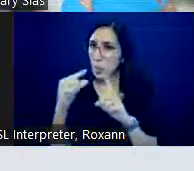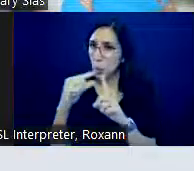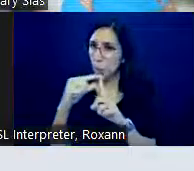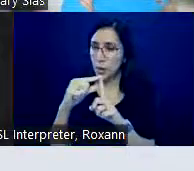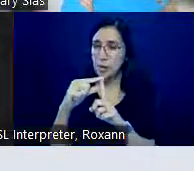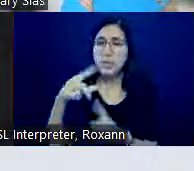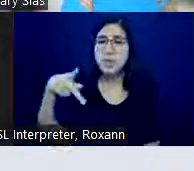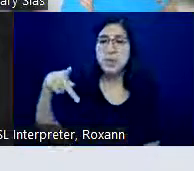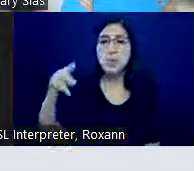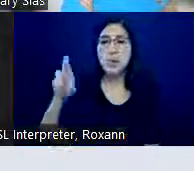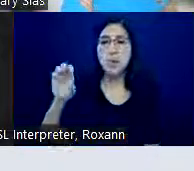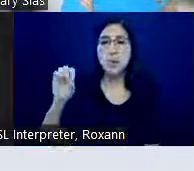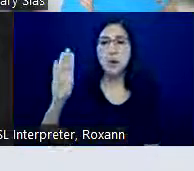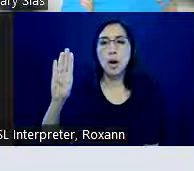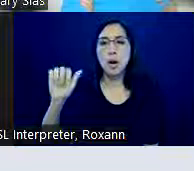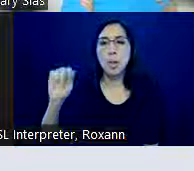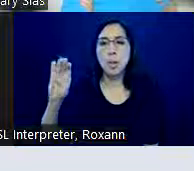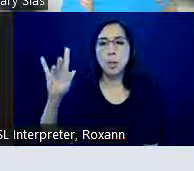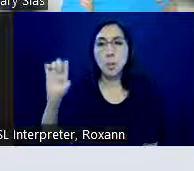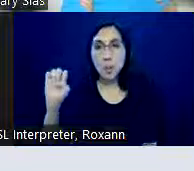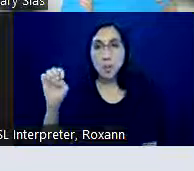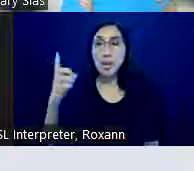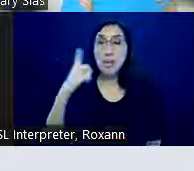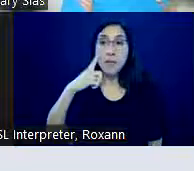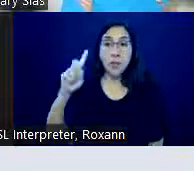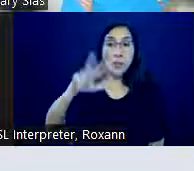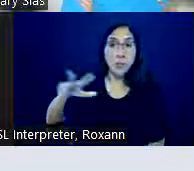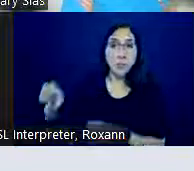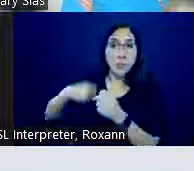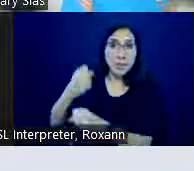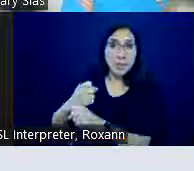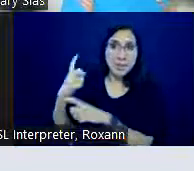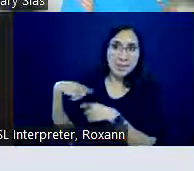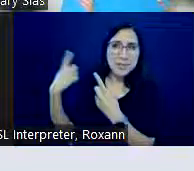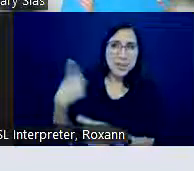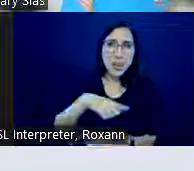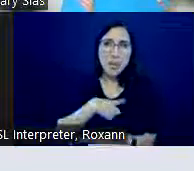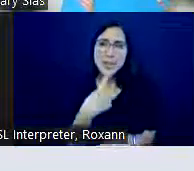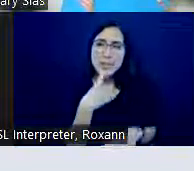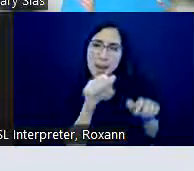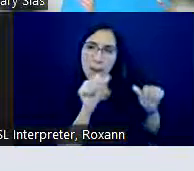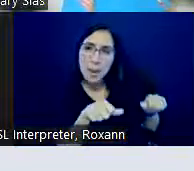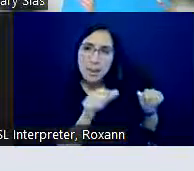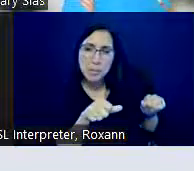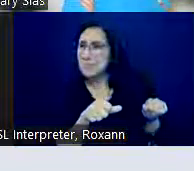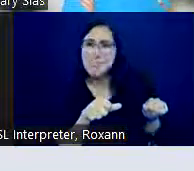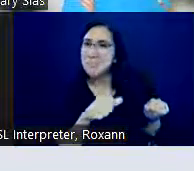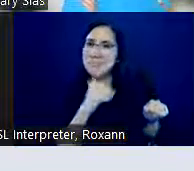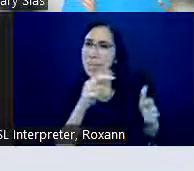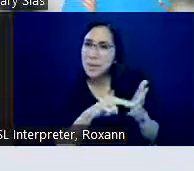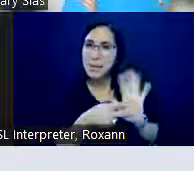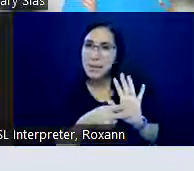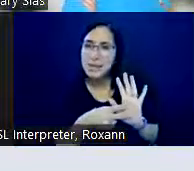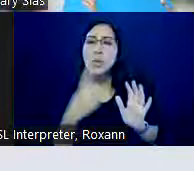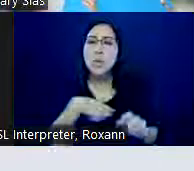for 33 years with the possible. We need to move to the probable. Every time someone interviews, every time someone